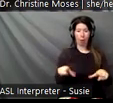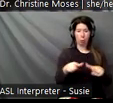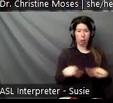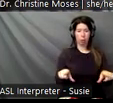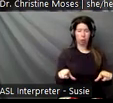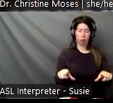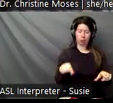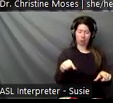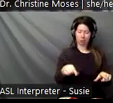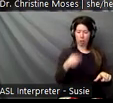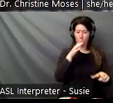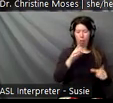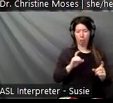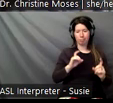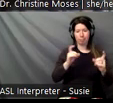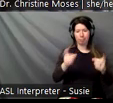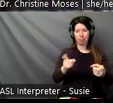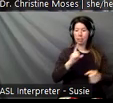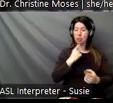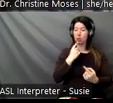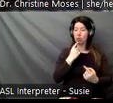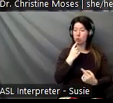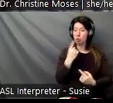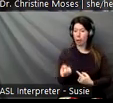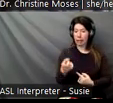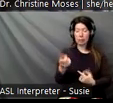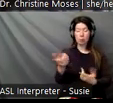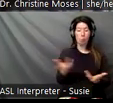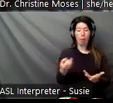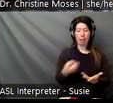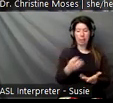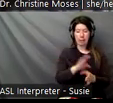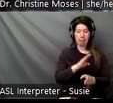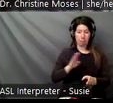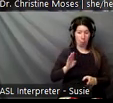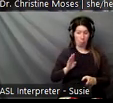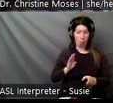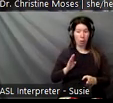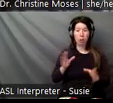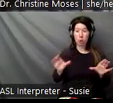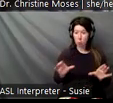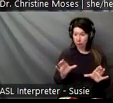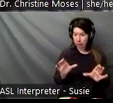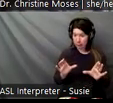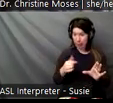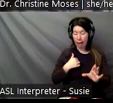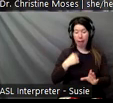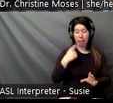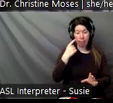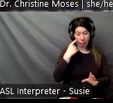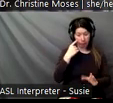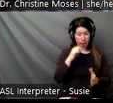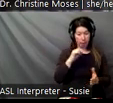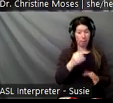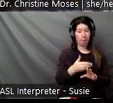direct what this board is going to be doing, then I think that before that point,